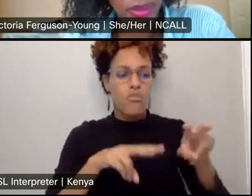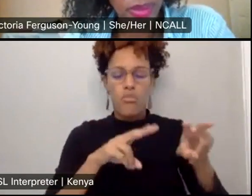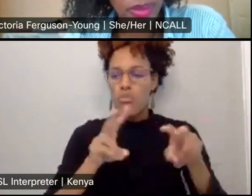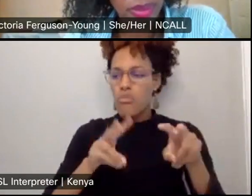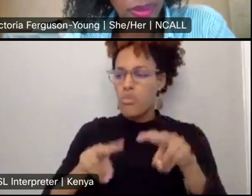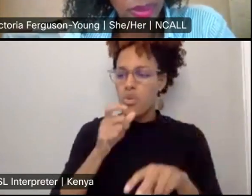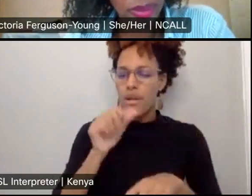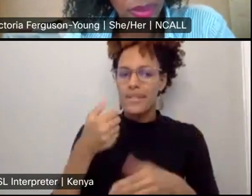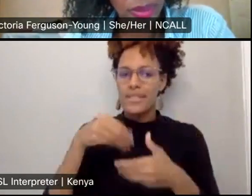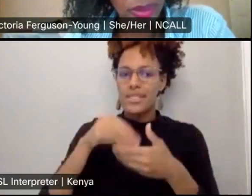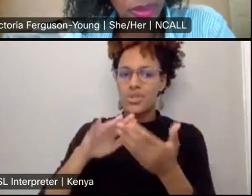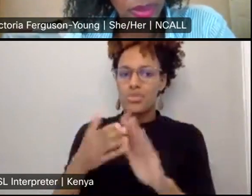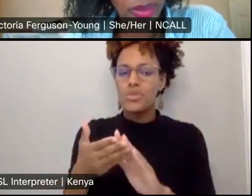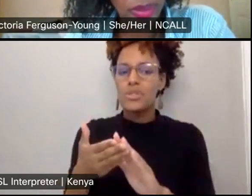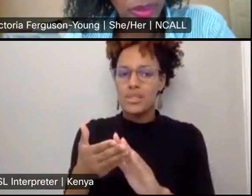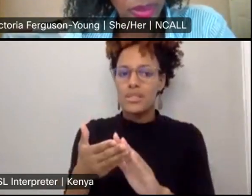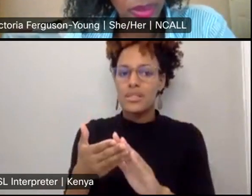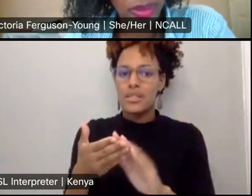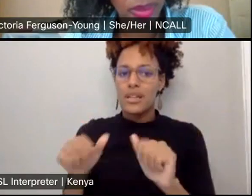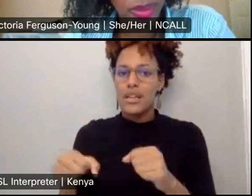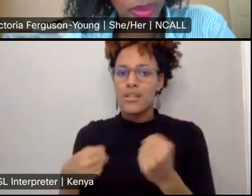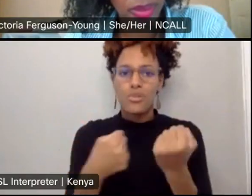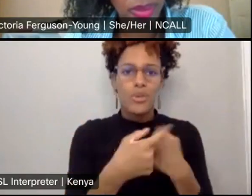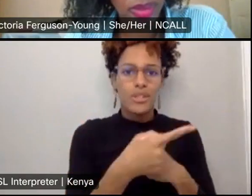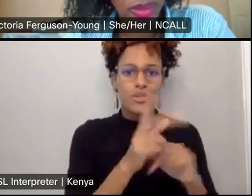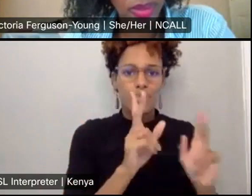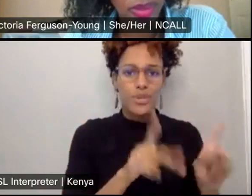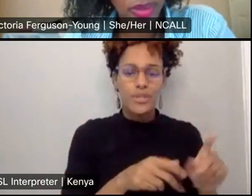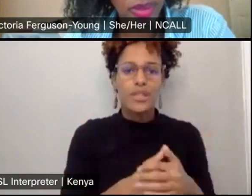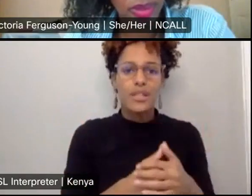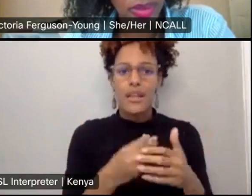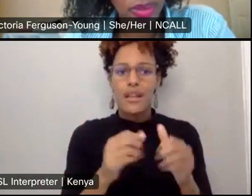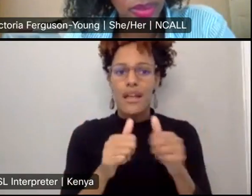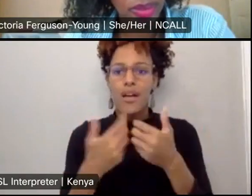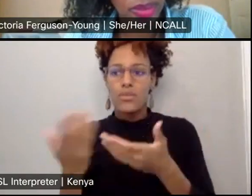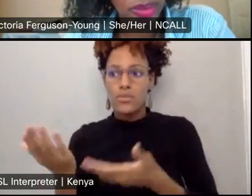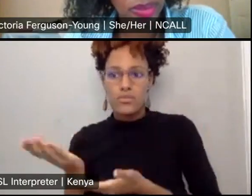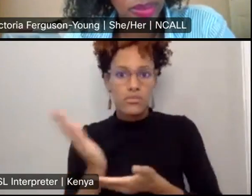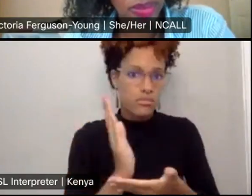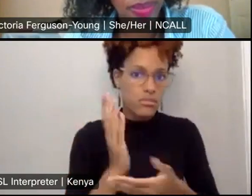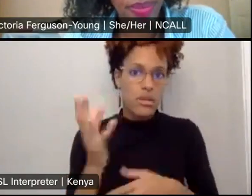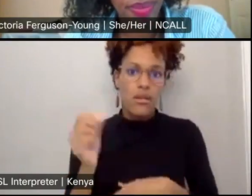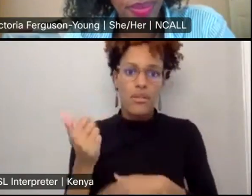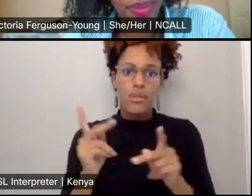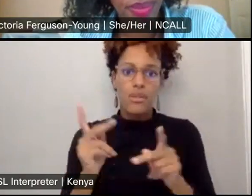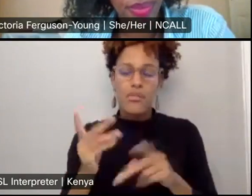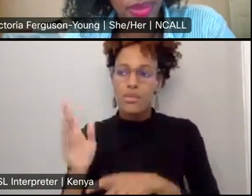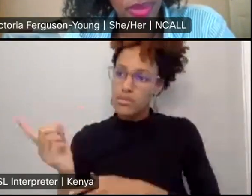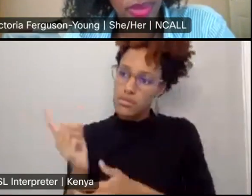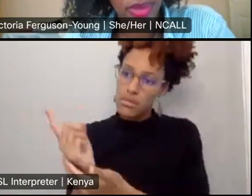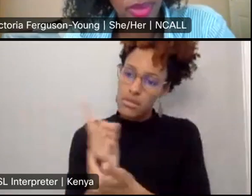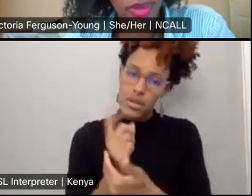in the community, who else are the supports for this person, and how to bring in people who are experts